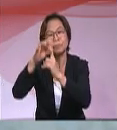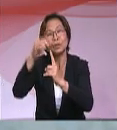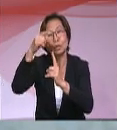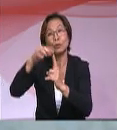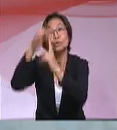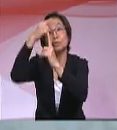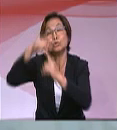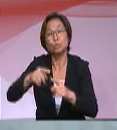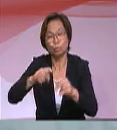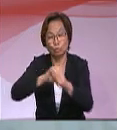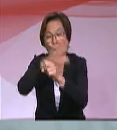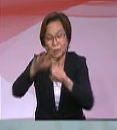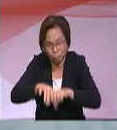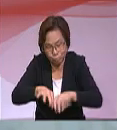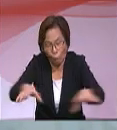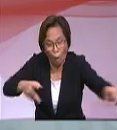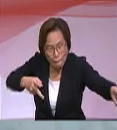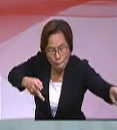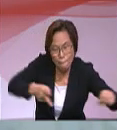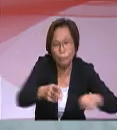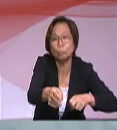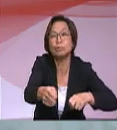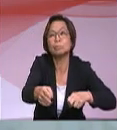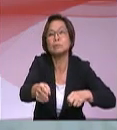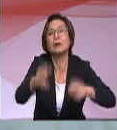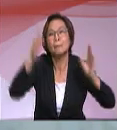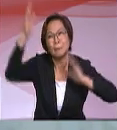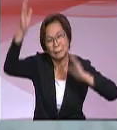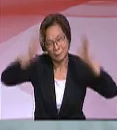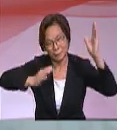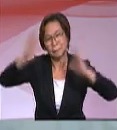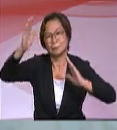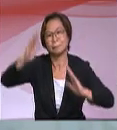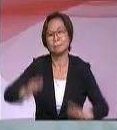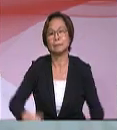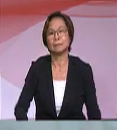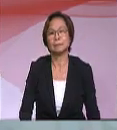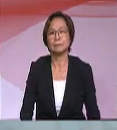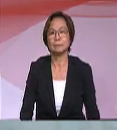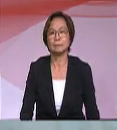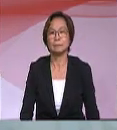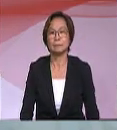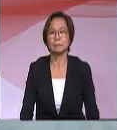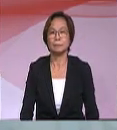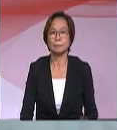memutuskan rantaian jangkitan COVID-19 dalam negara kita.